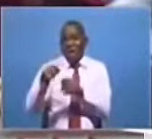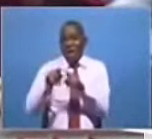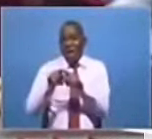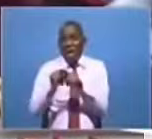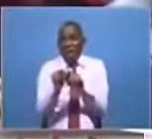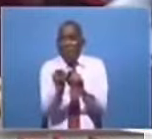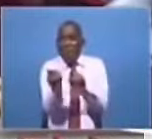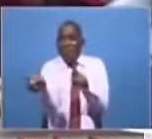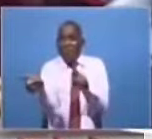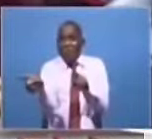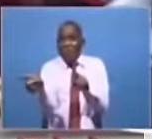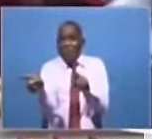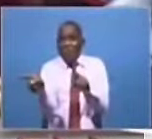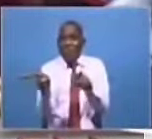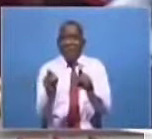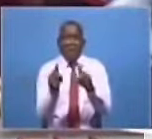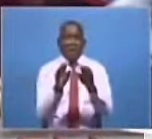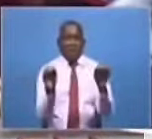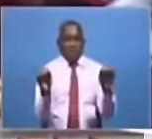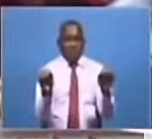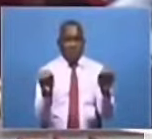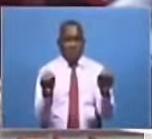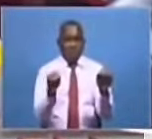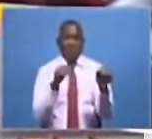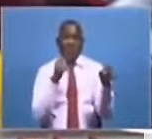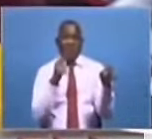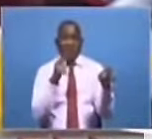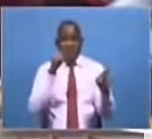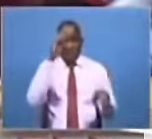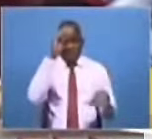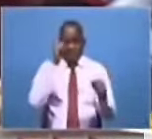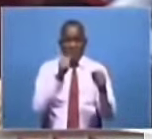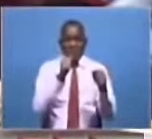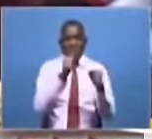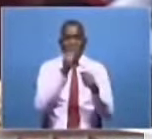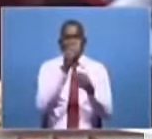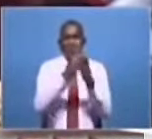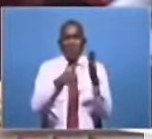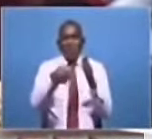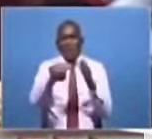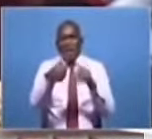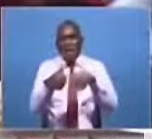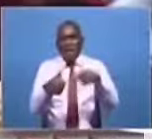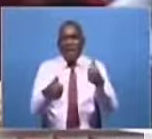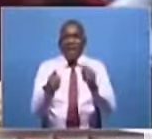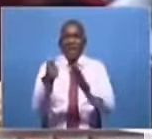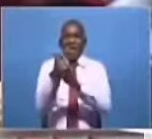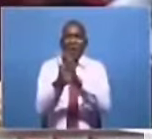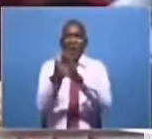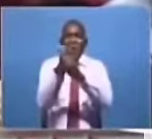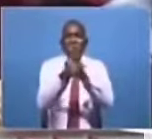Section 26 and then said that because of some other law,